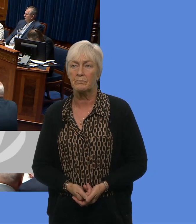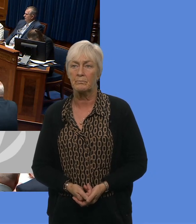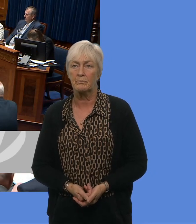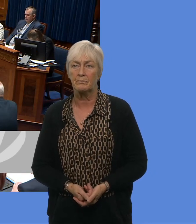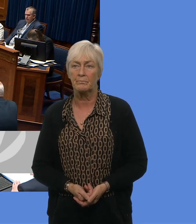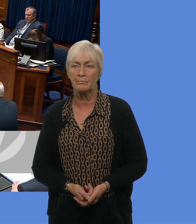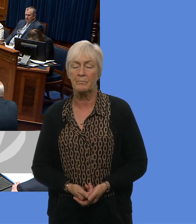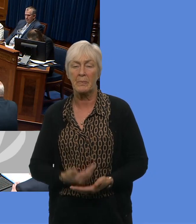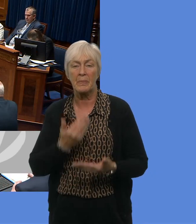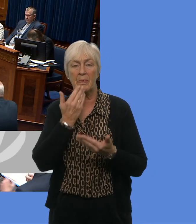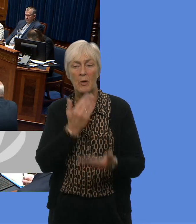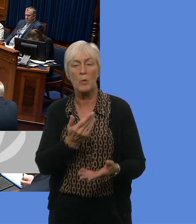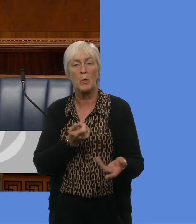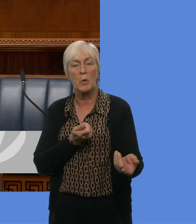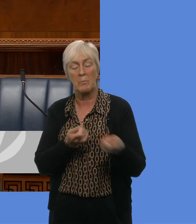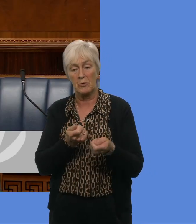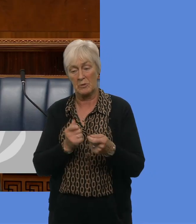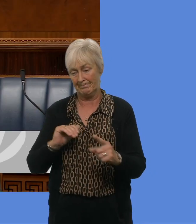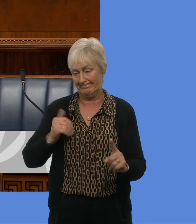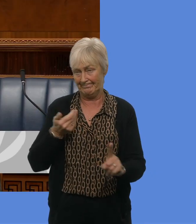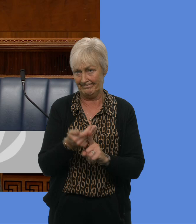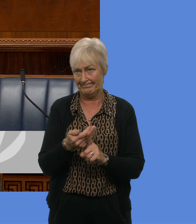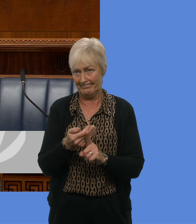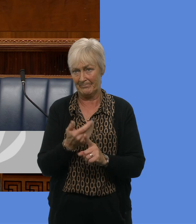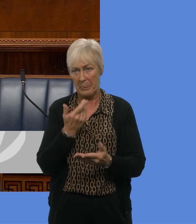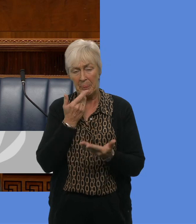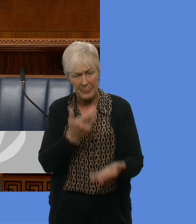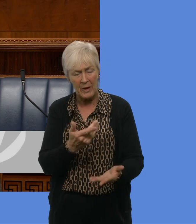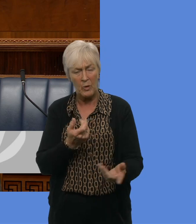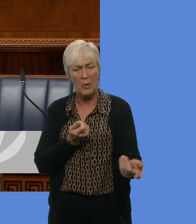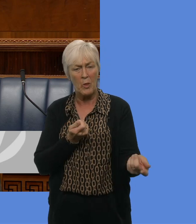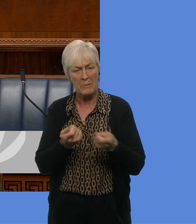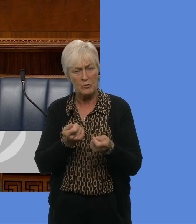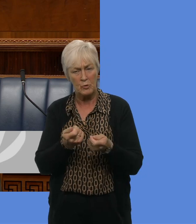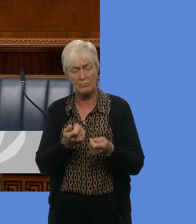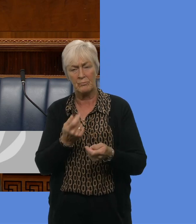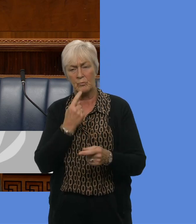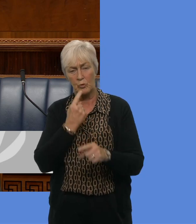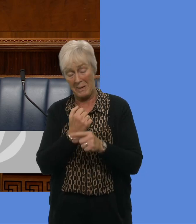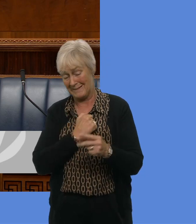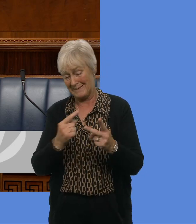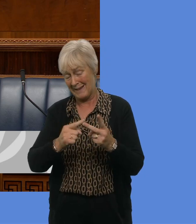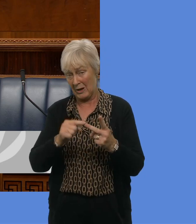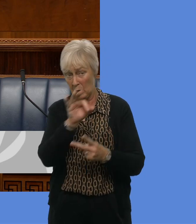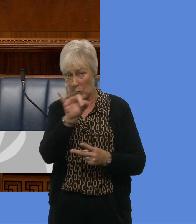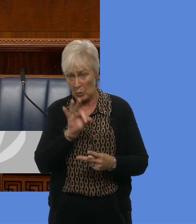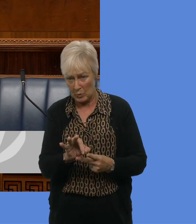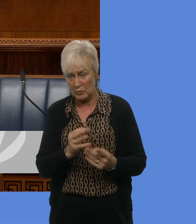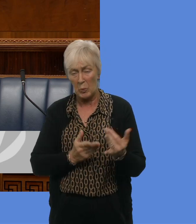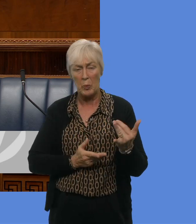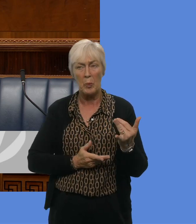Thank you, Minister, for your answer to this point. In fact, you nearly sort of read out my second question to you as well, too, in terms